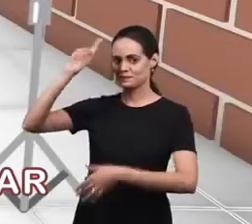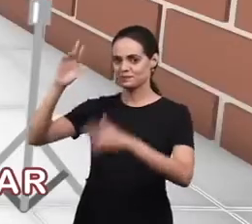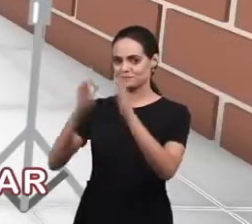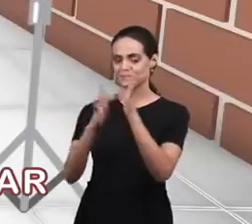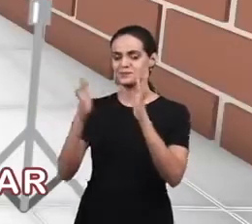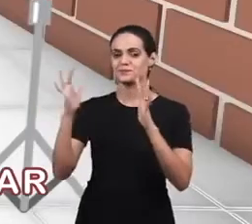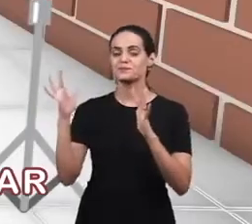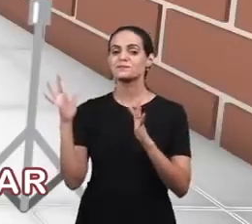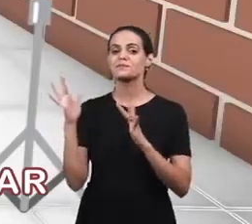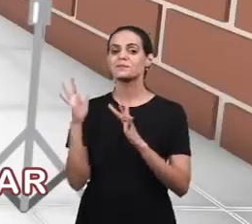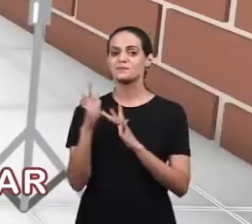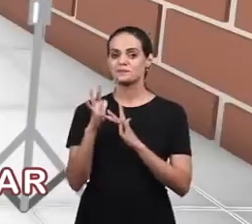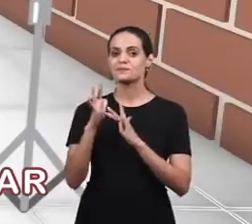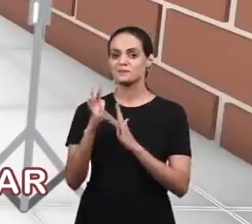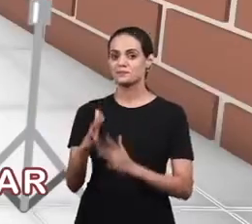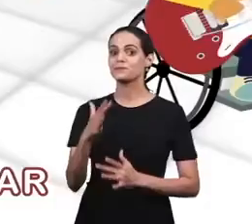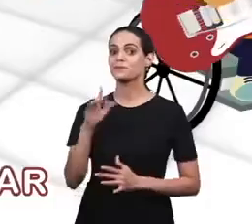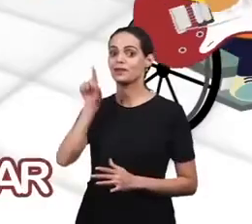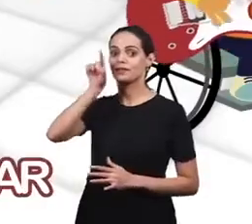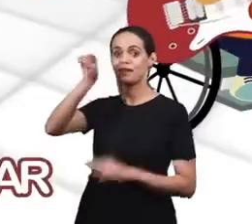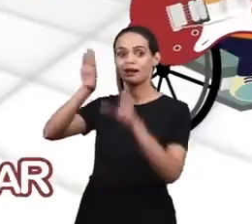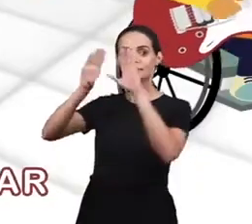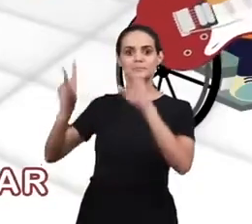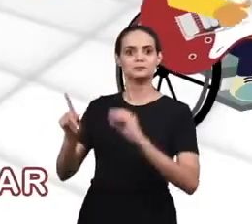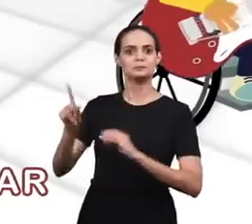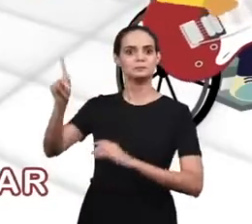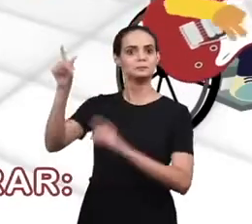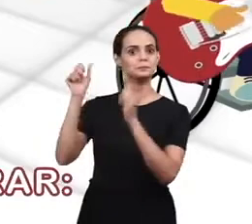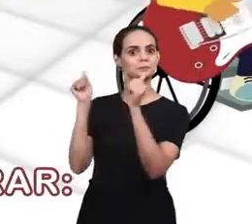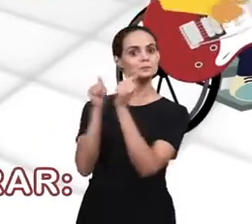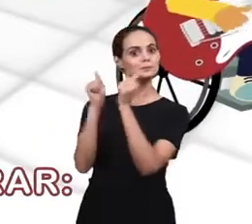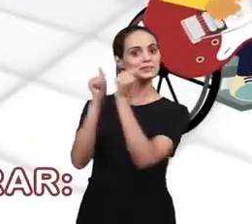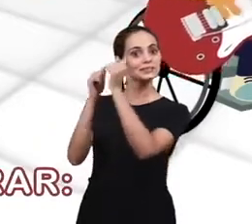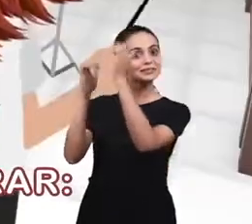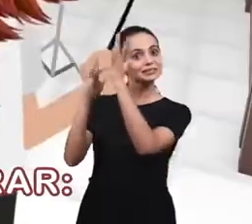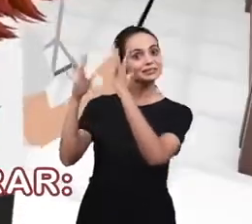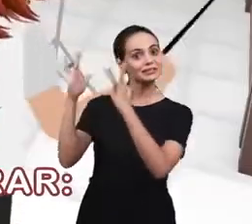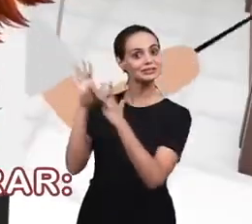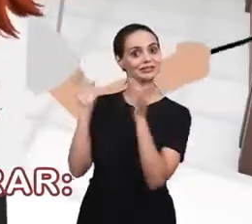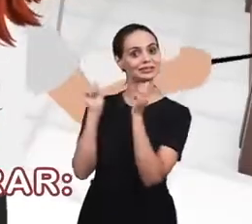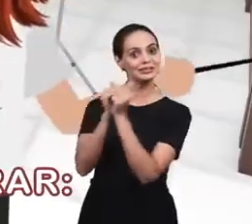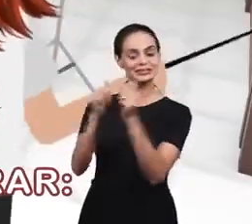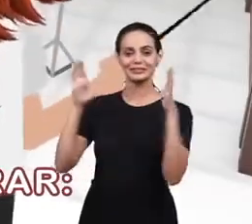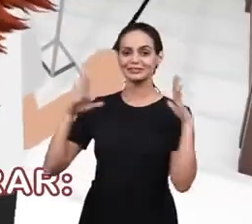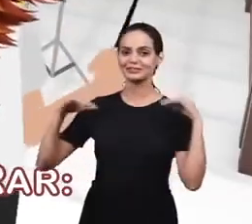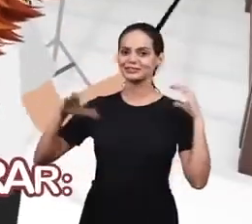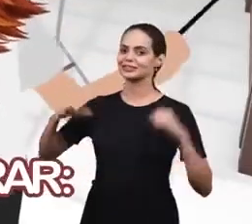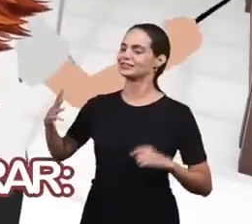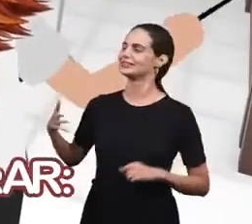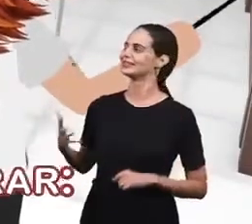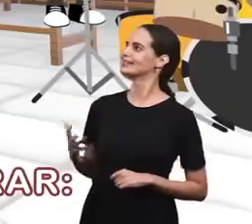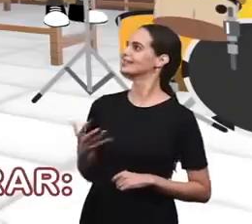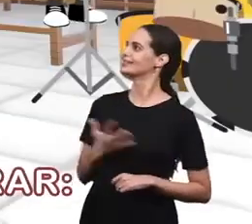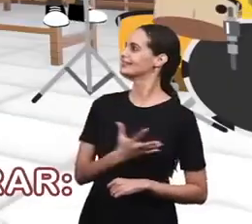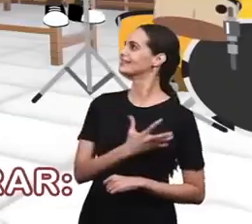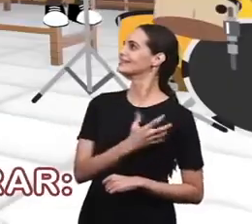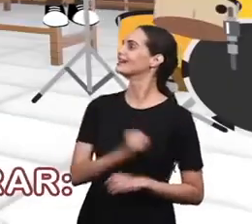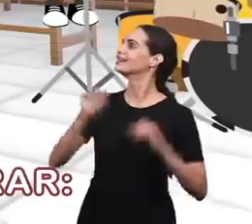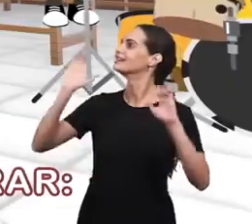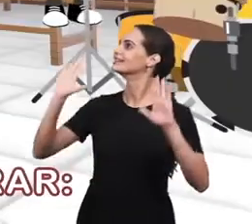eternity with Jesus I'll live, and with the angels I'll forever adore him.